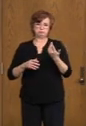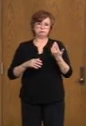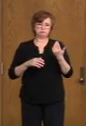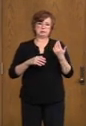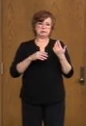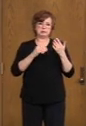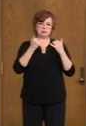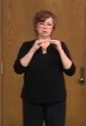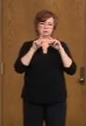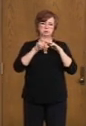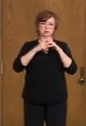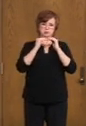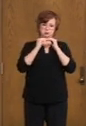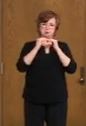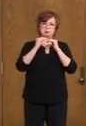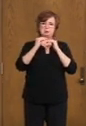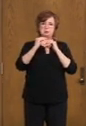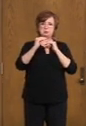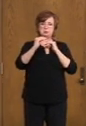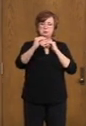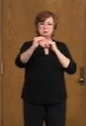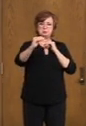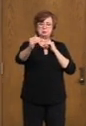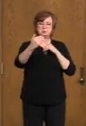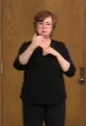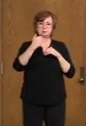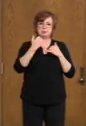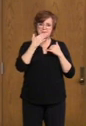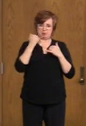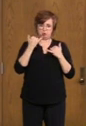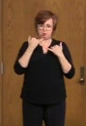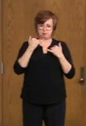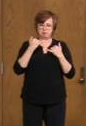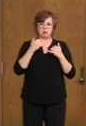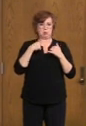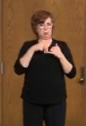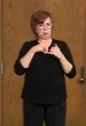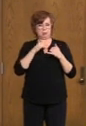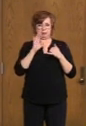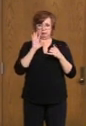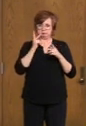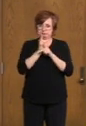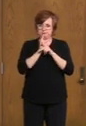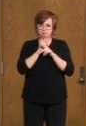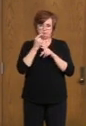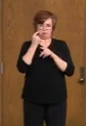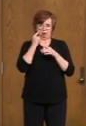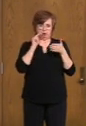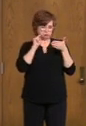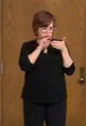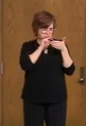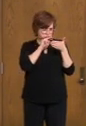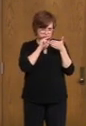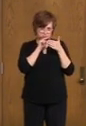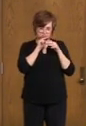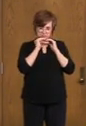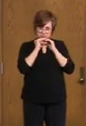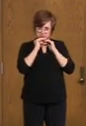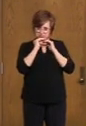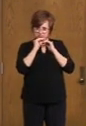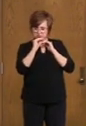beginning to stabilize, and it will be watched very closely in the days ahead as we extended those measures for 2 weeks out to the end of the